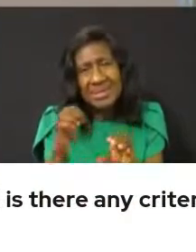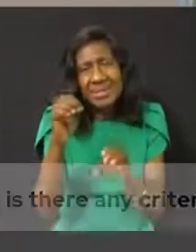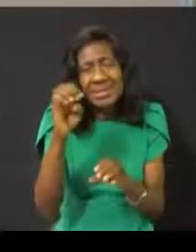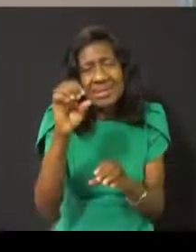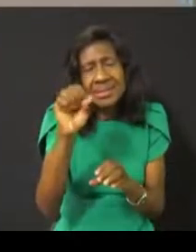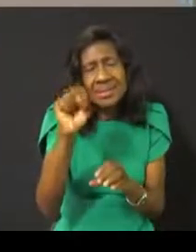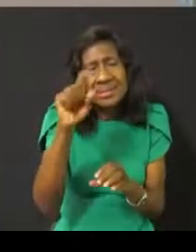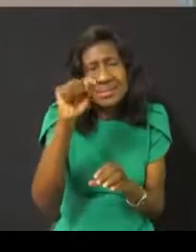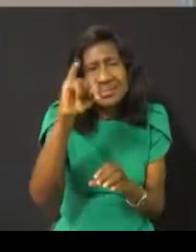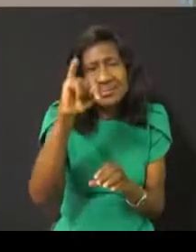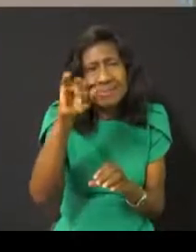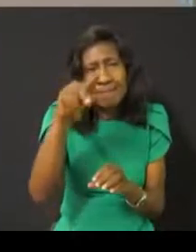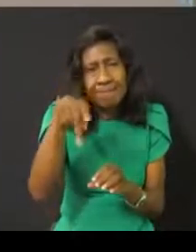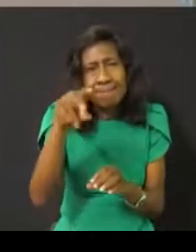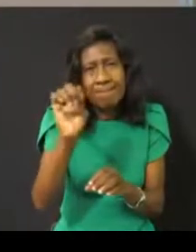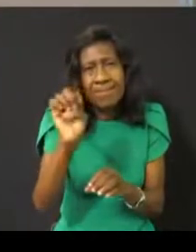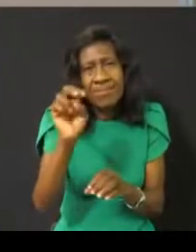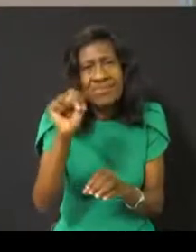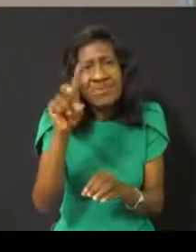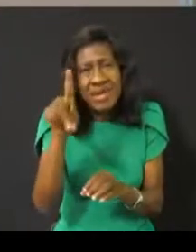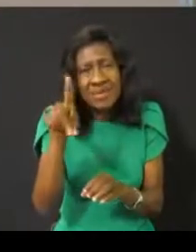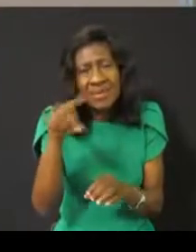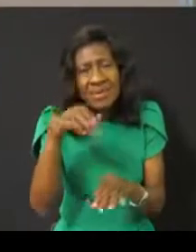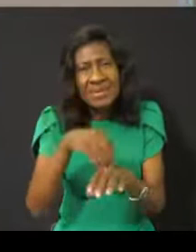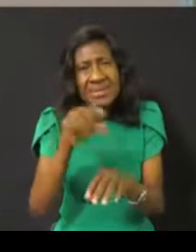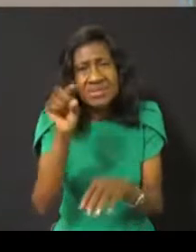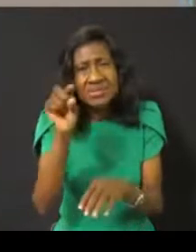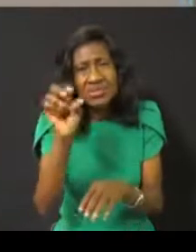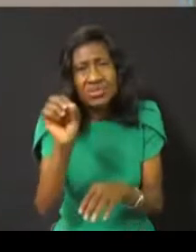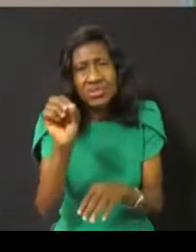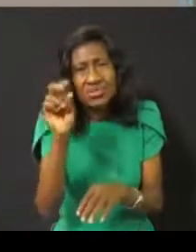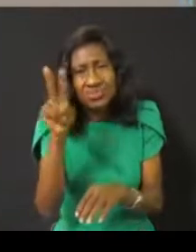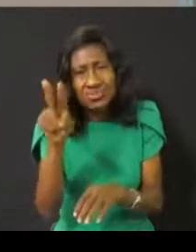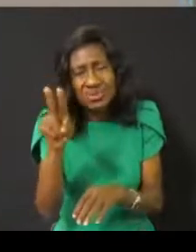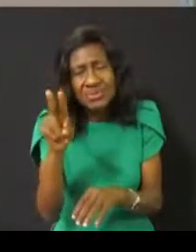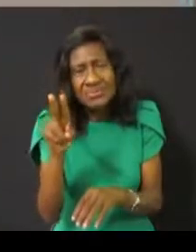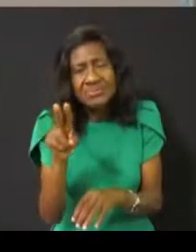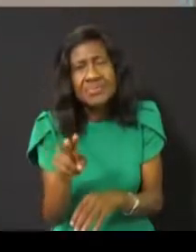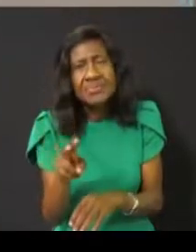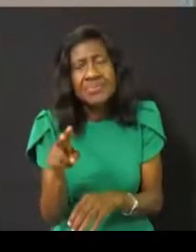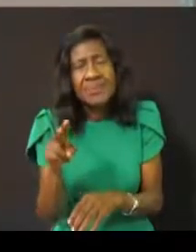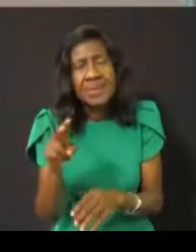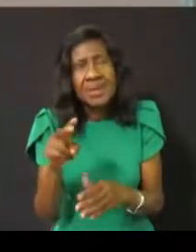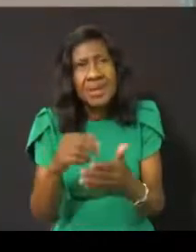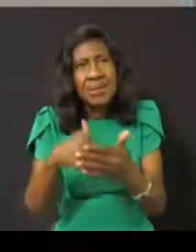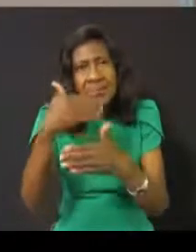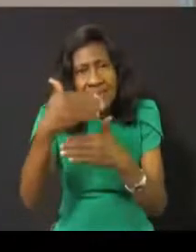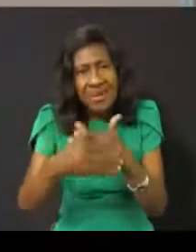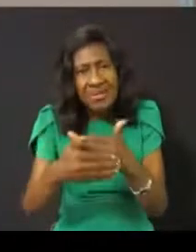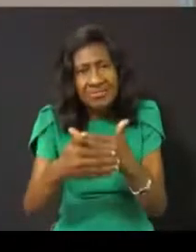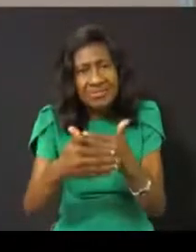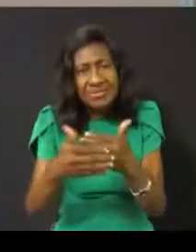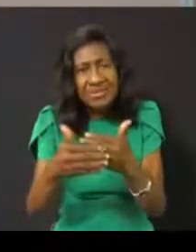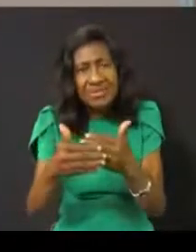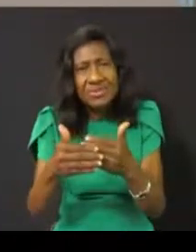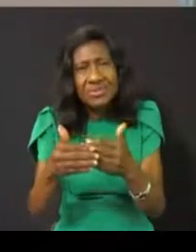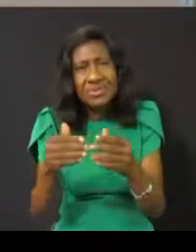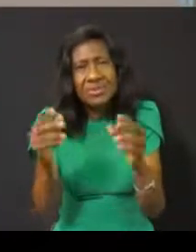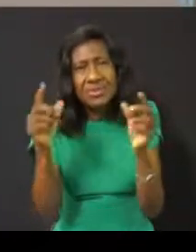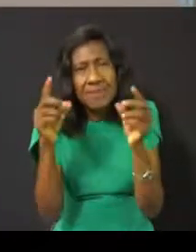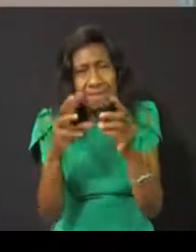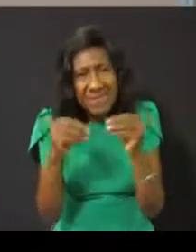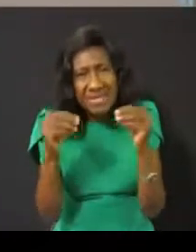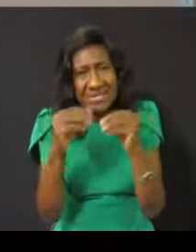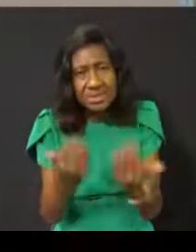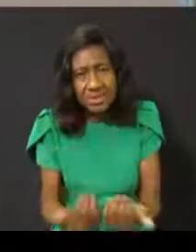stipend@gov.ky with any questions. Later on this evening, there will be a full press release in this regard that will bear